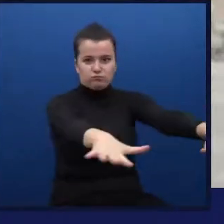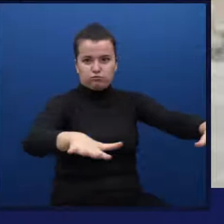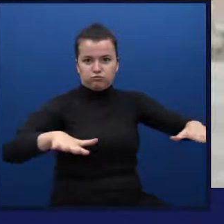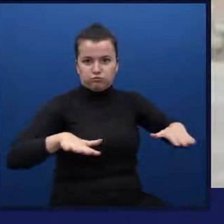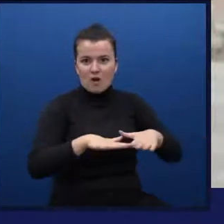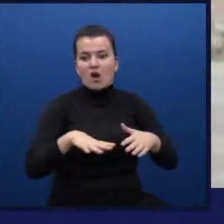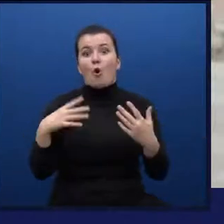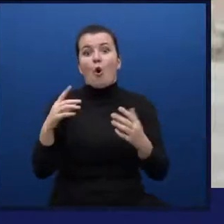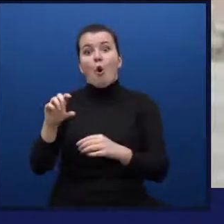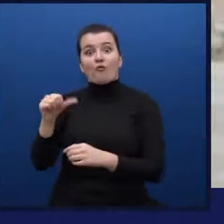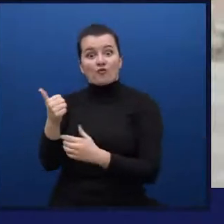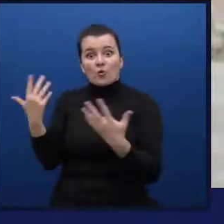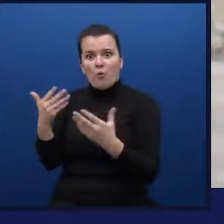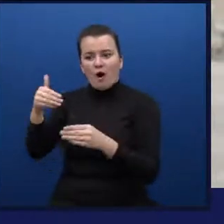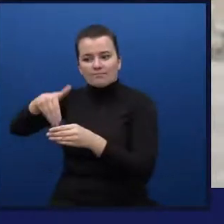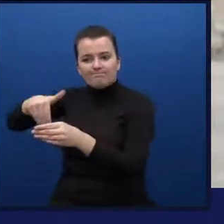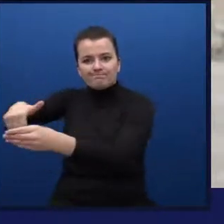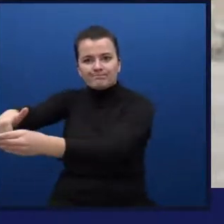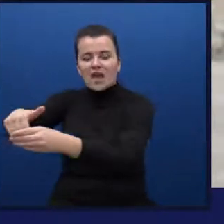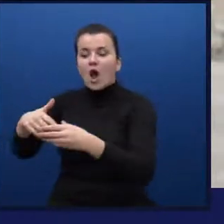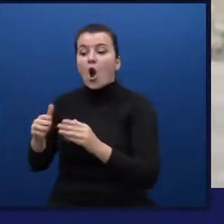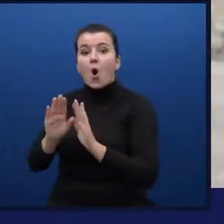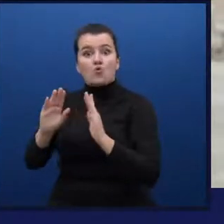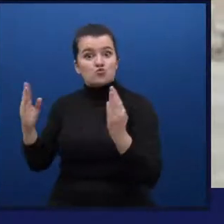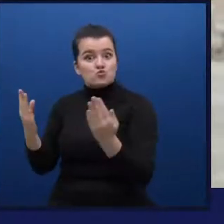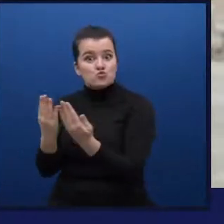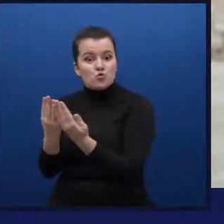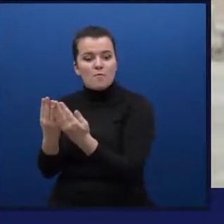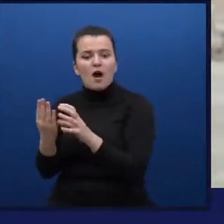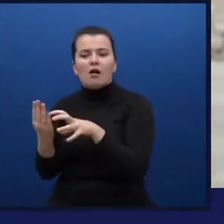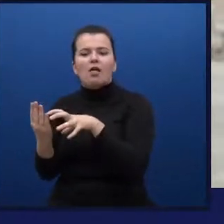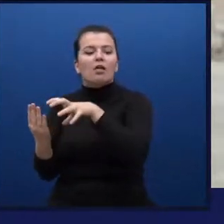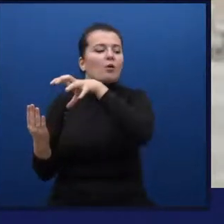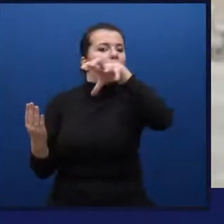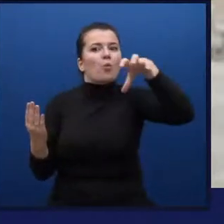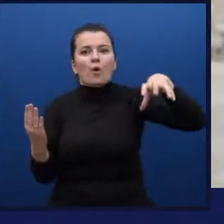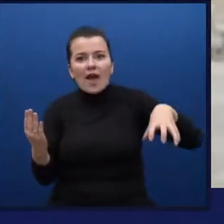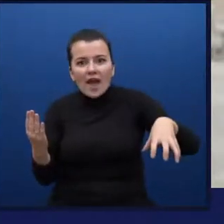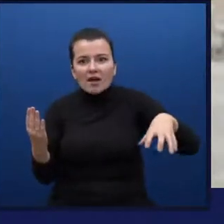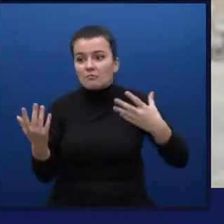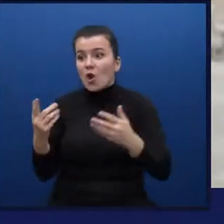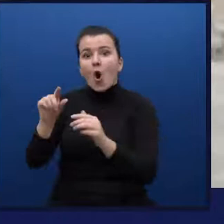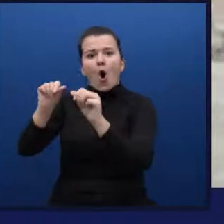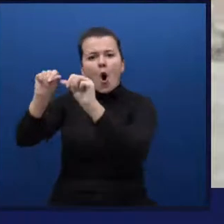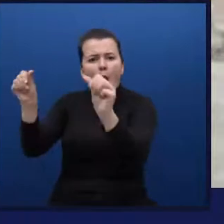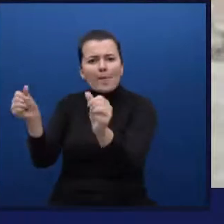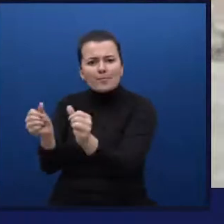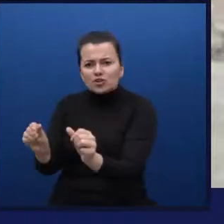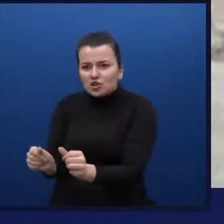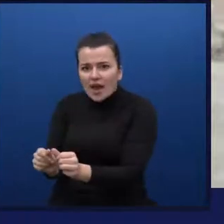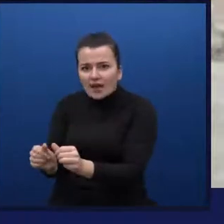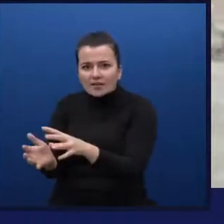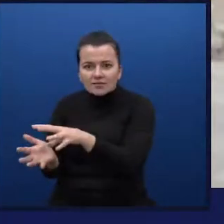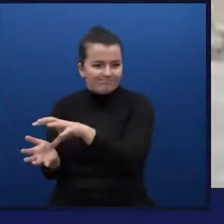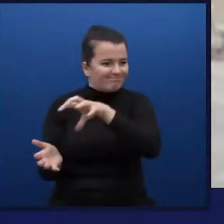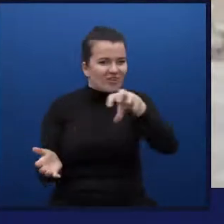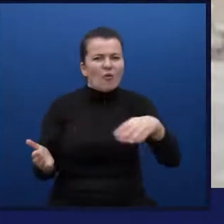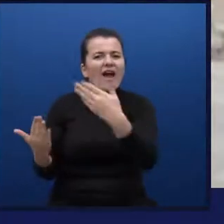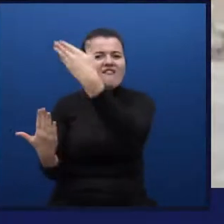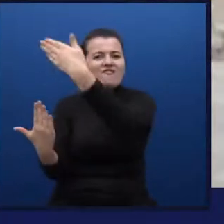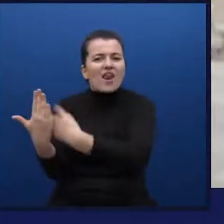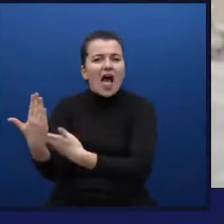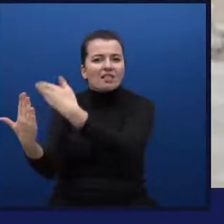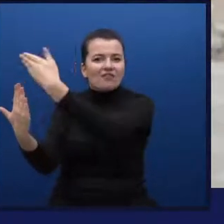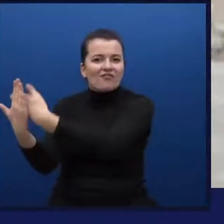objects are, where certain rooms will go, especially if we're looking at using the future capability of going from a flat PNG